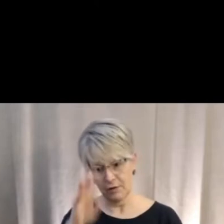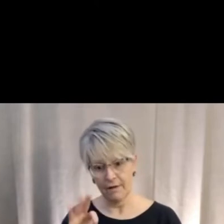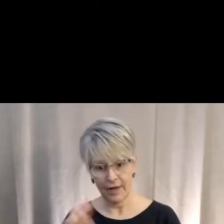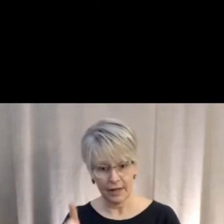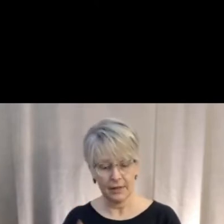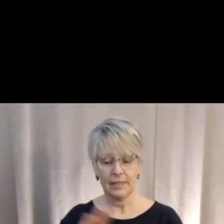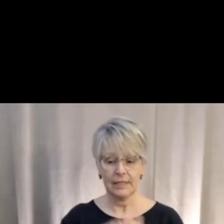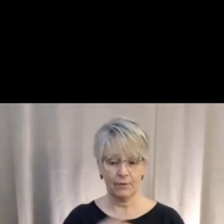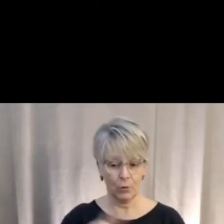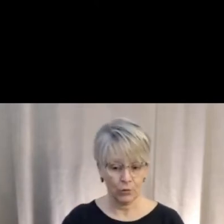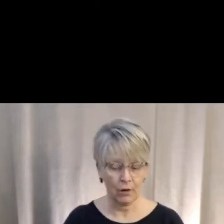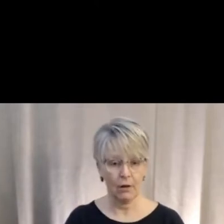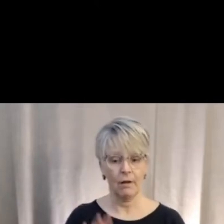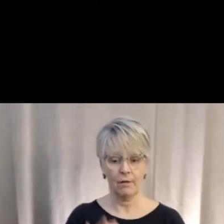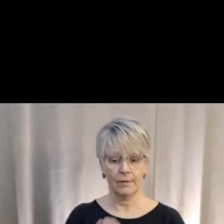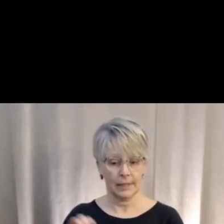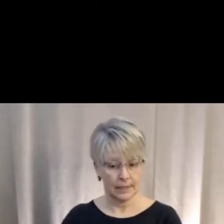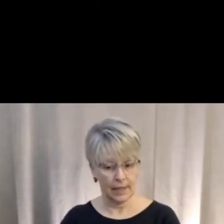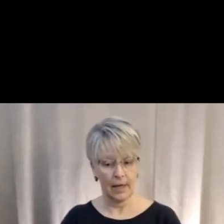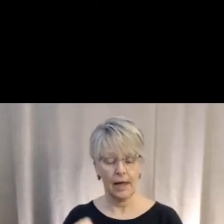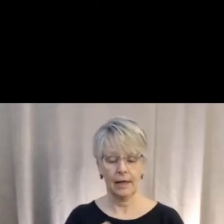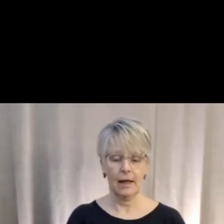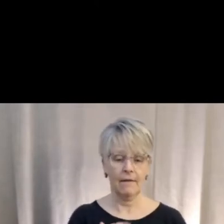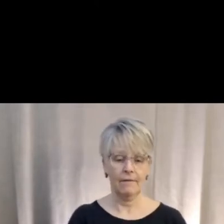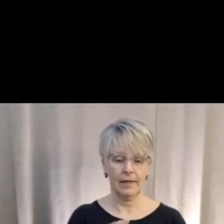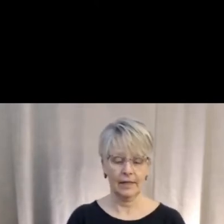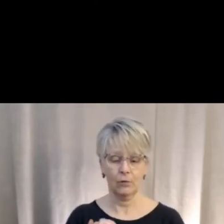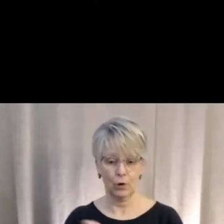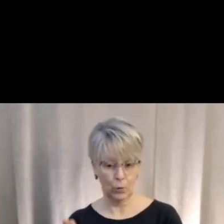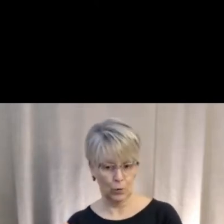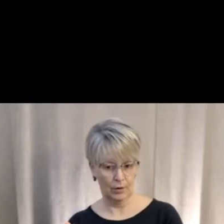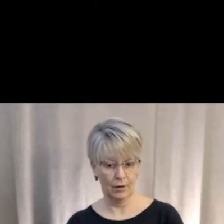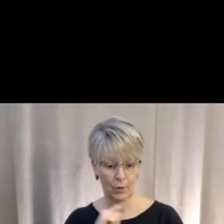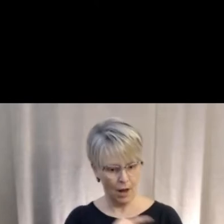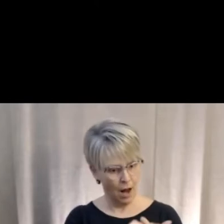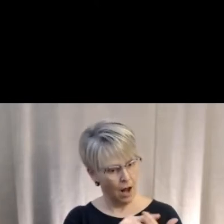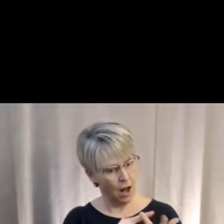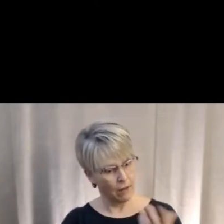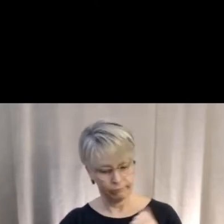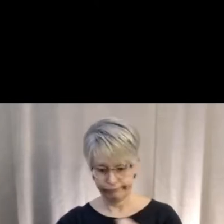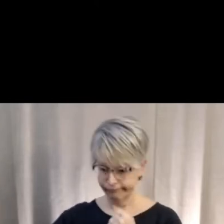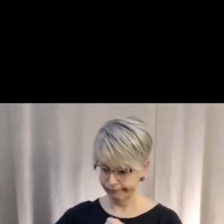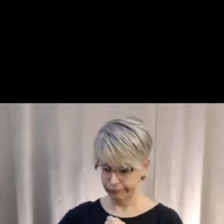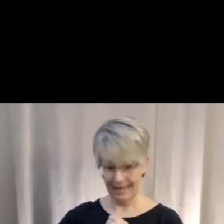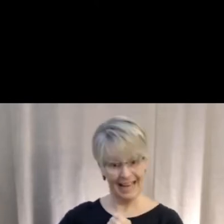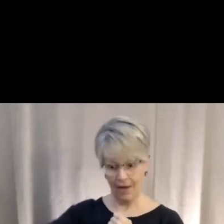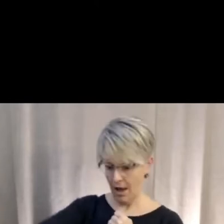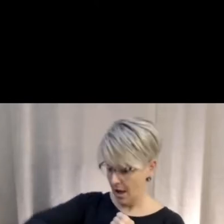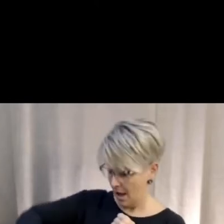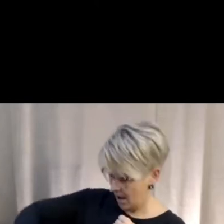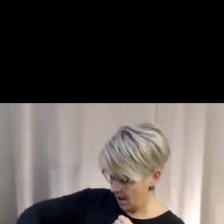Canada, and Affinity Credit Union. Truly, without you, there is no